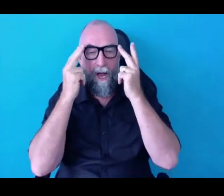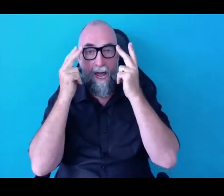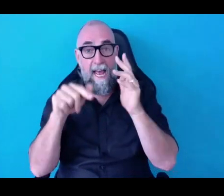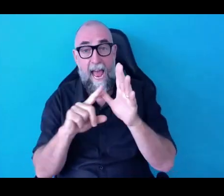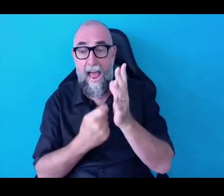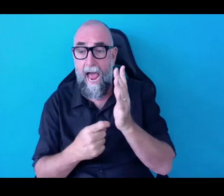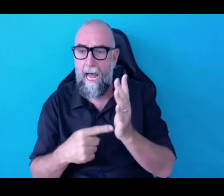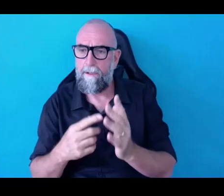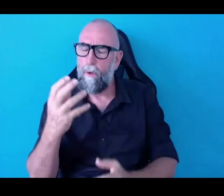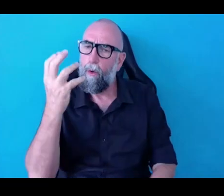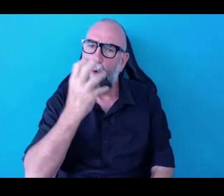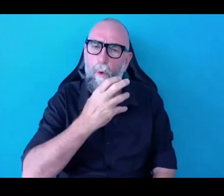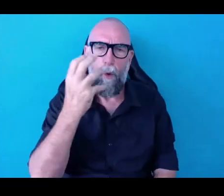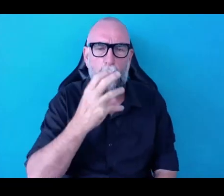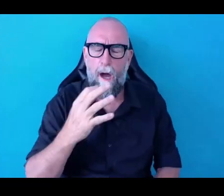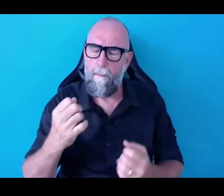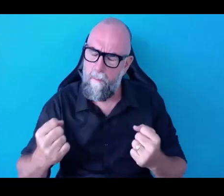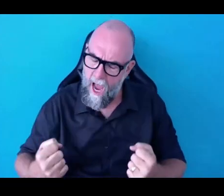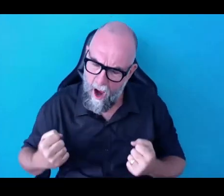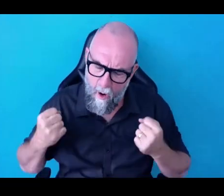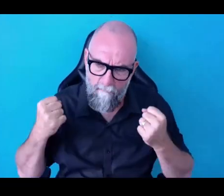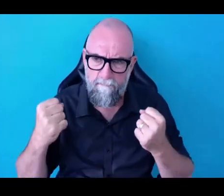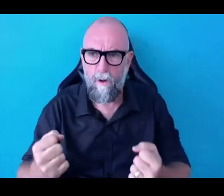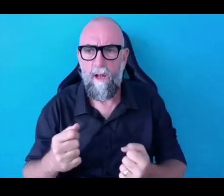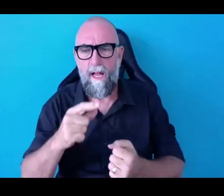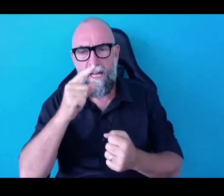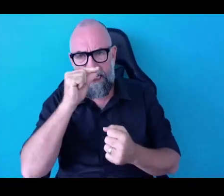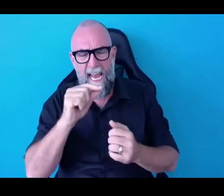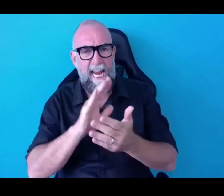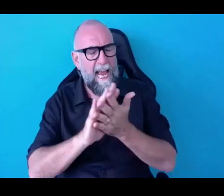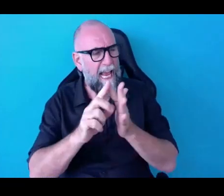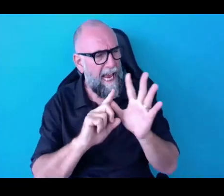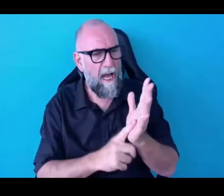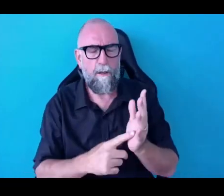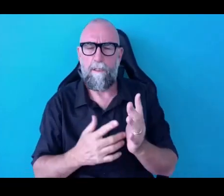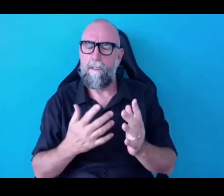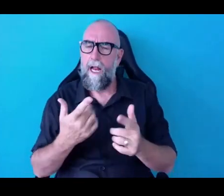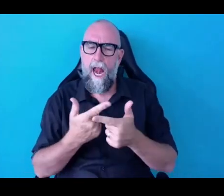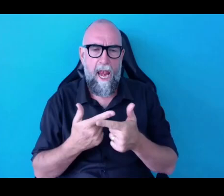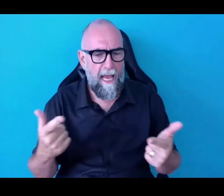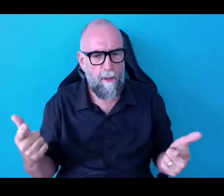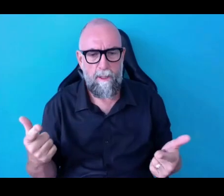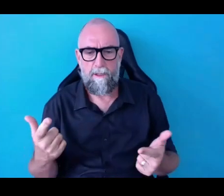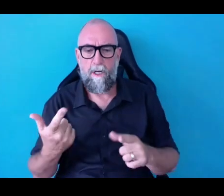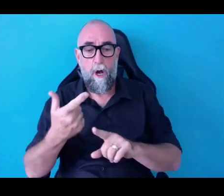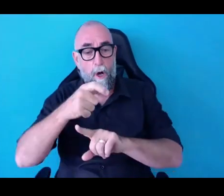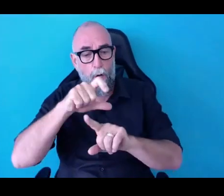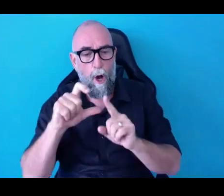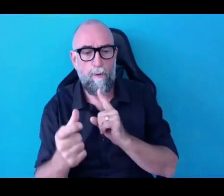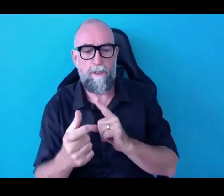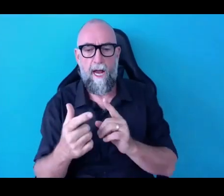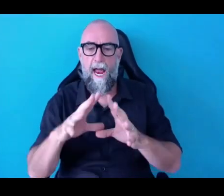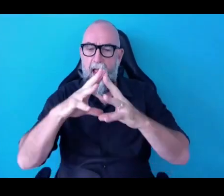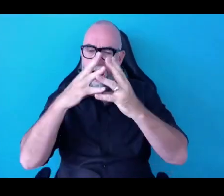to heal, to transcend culture, age, and language, to change the way we see the world, and most certainly, as we all know, to educate.